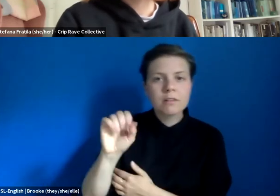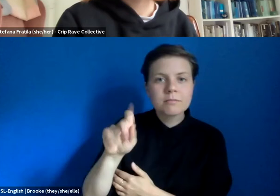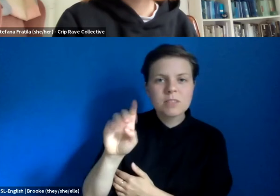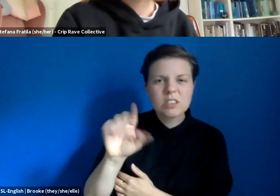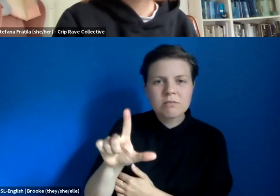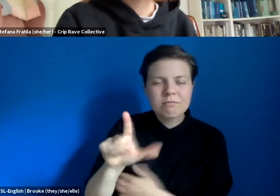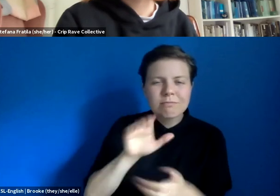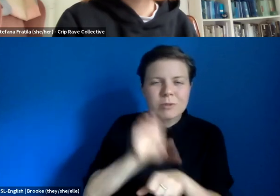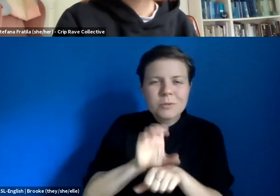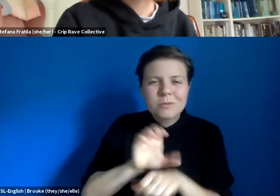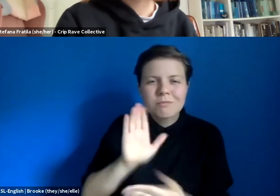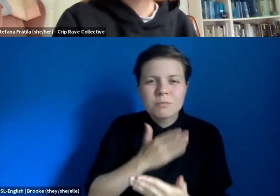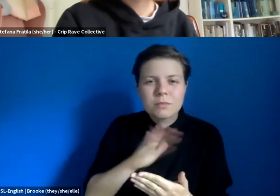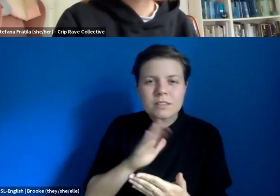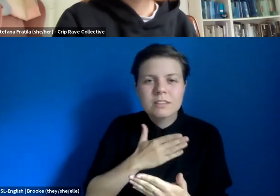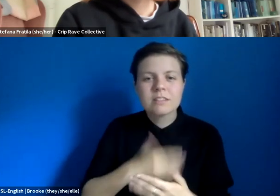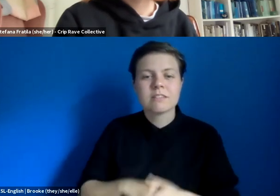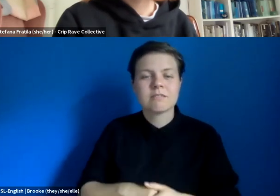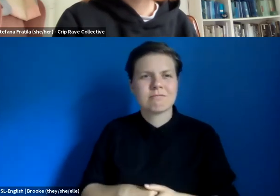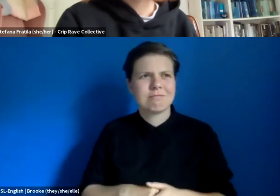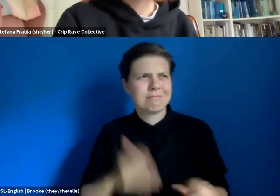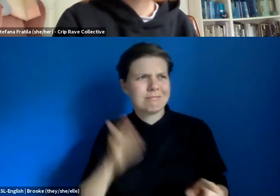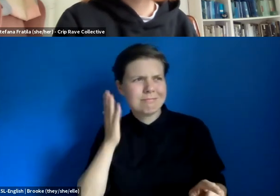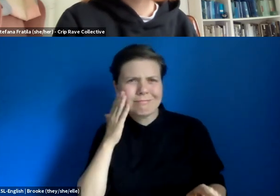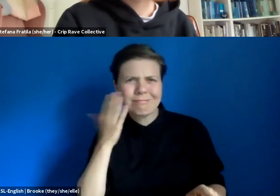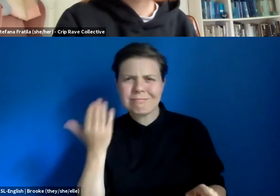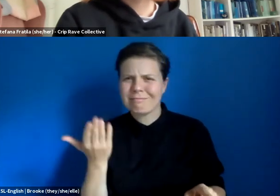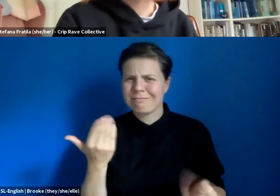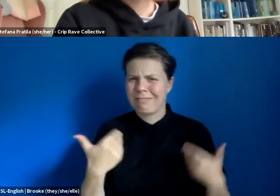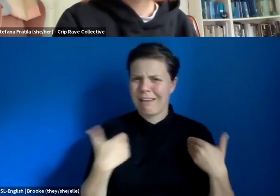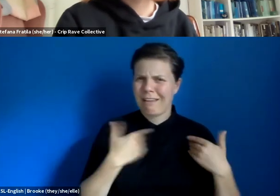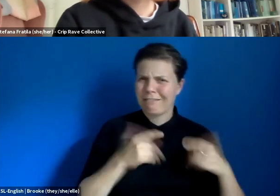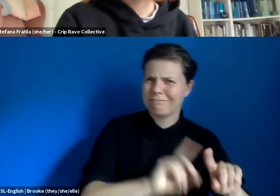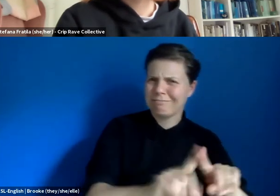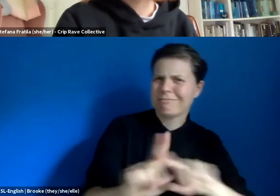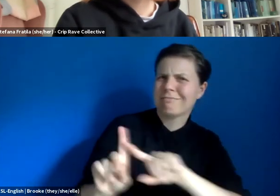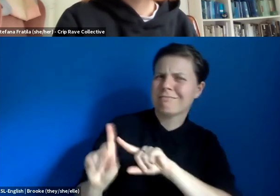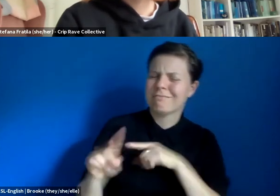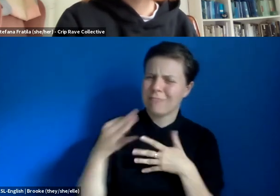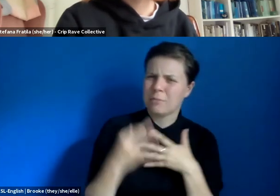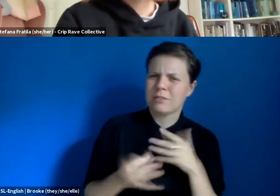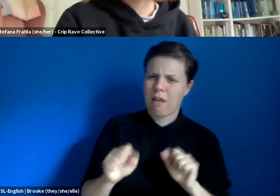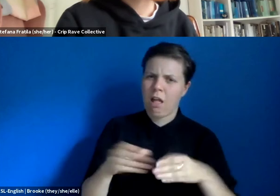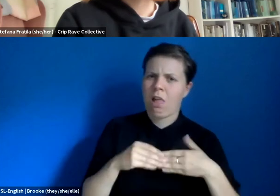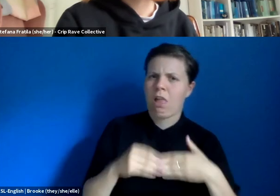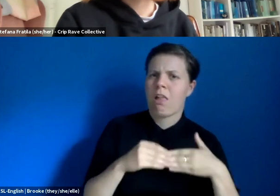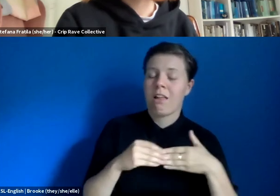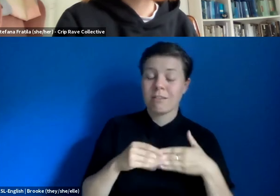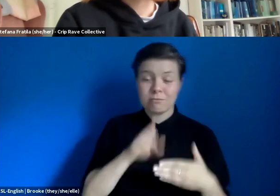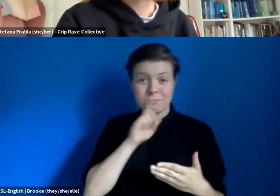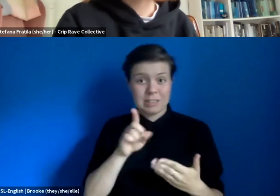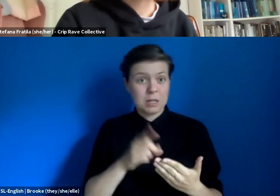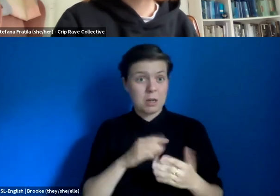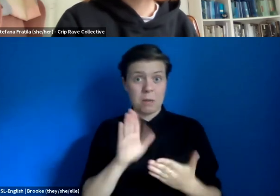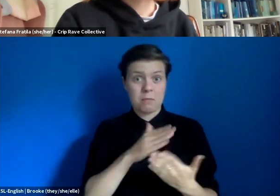the recipe book, metaphorically referring to the music sheets, are there as a guide not as